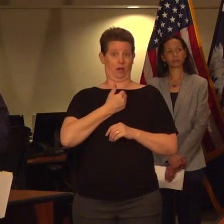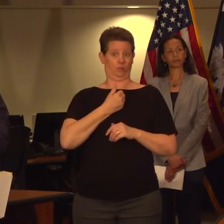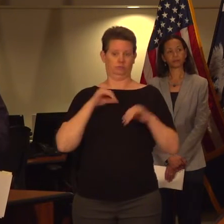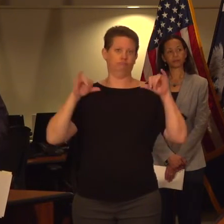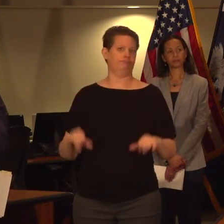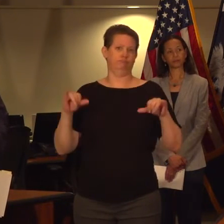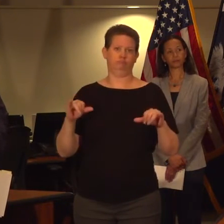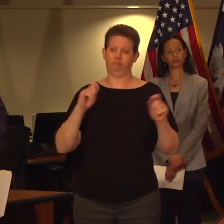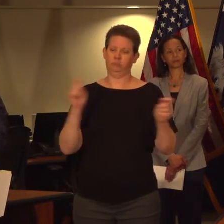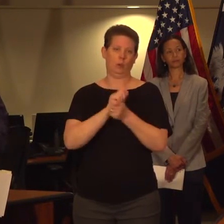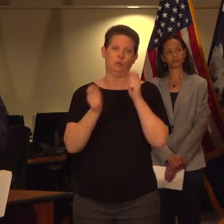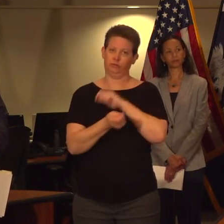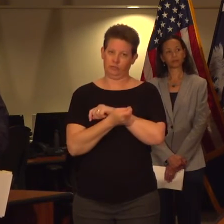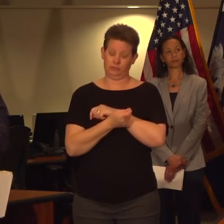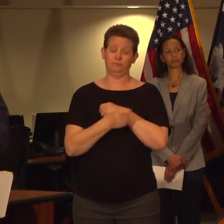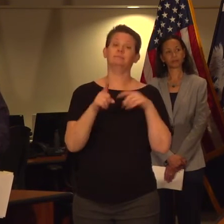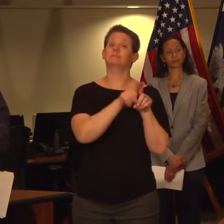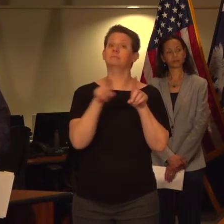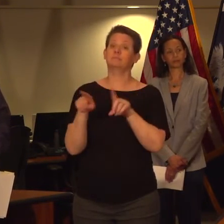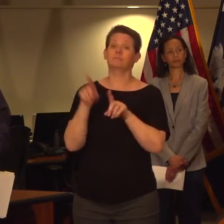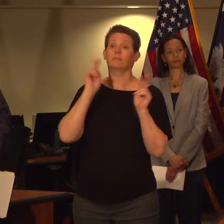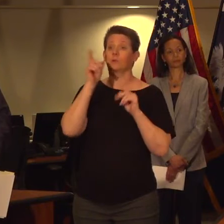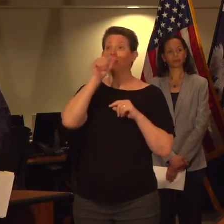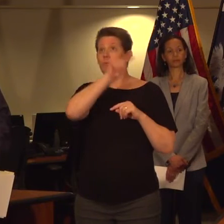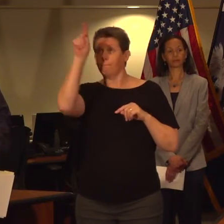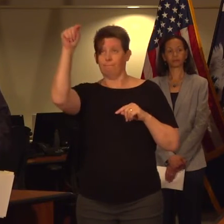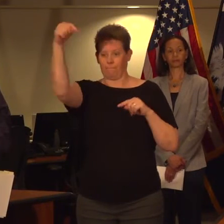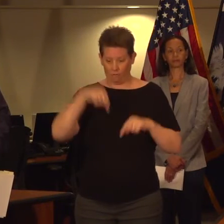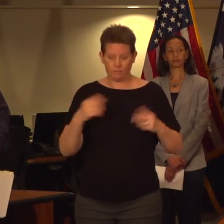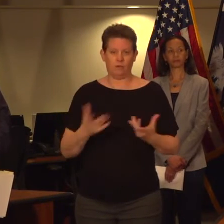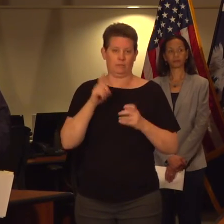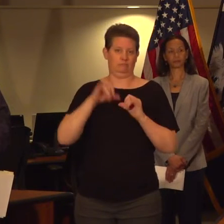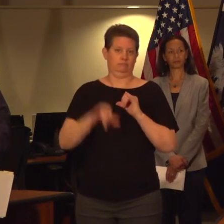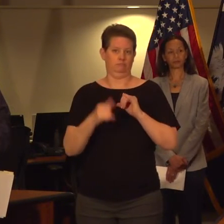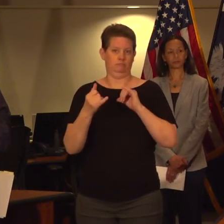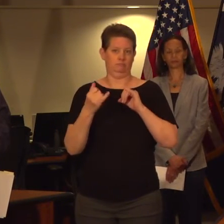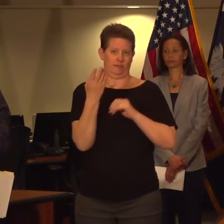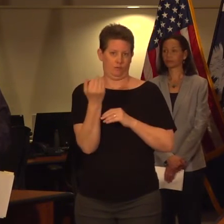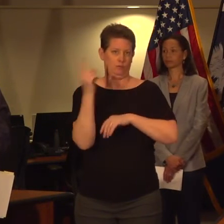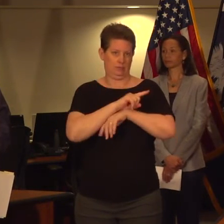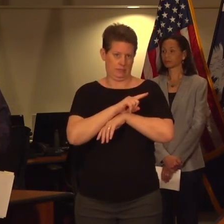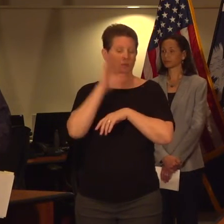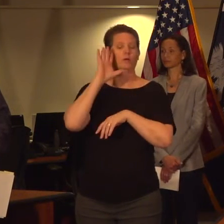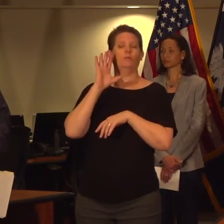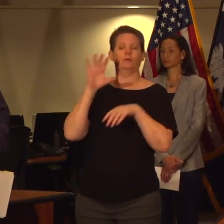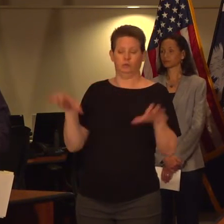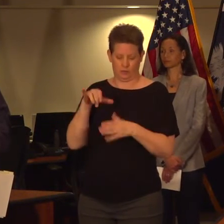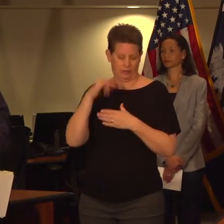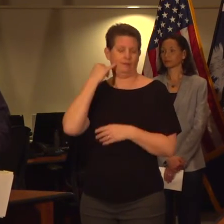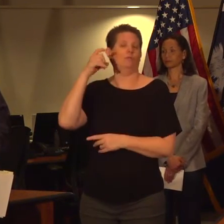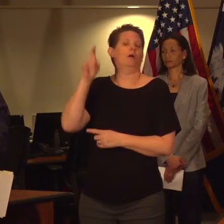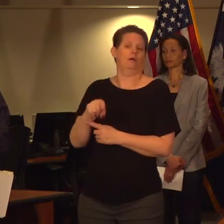in effect, as is our quarantine for people coming from those places. We will take action on those when and